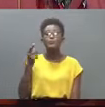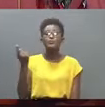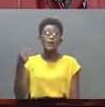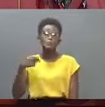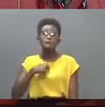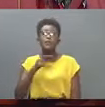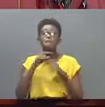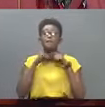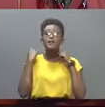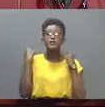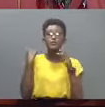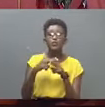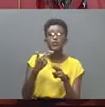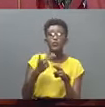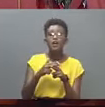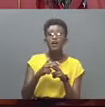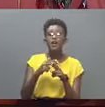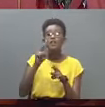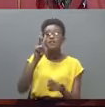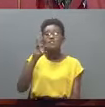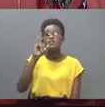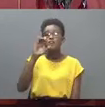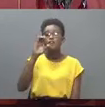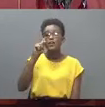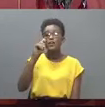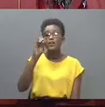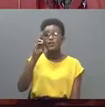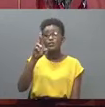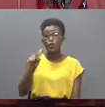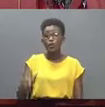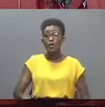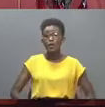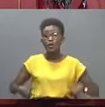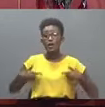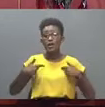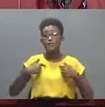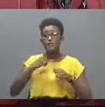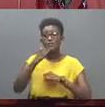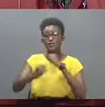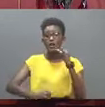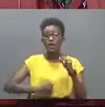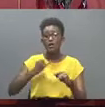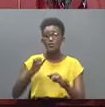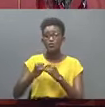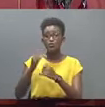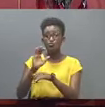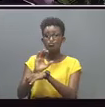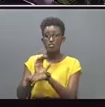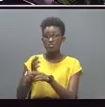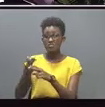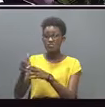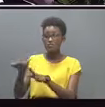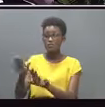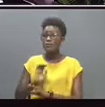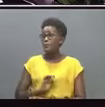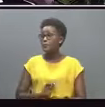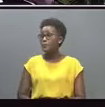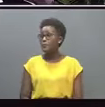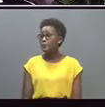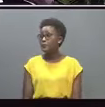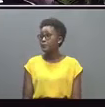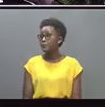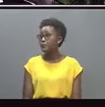Life International Churches. Umuyobozi mukuru wa Christian Impact Mission, umurimo ushinzwe